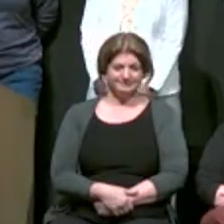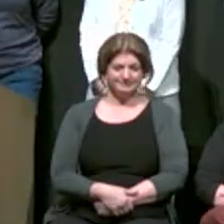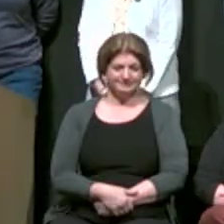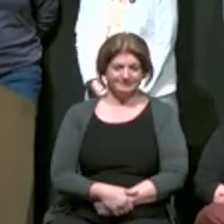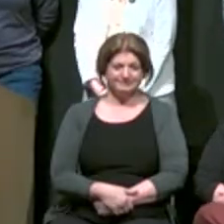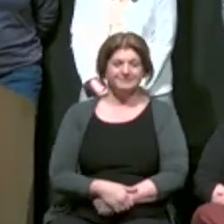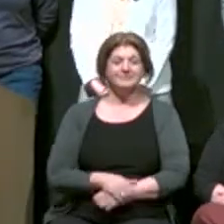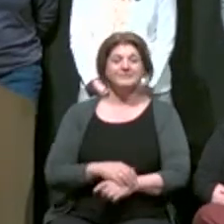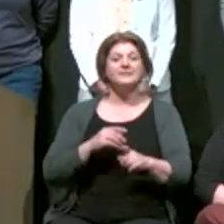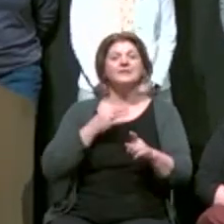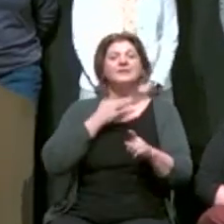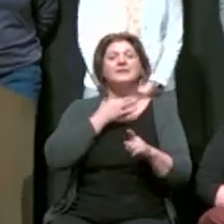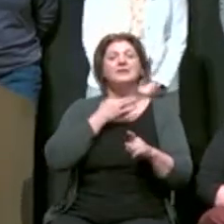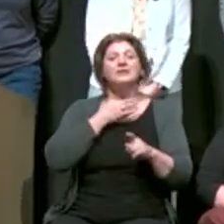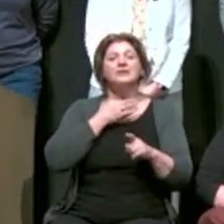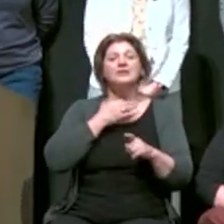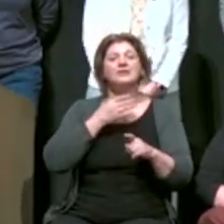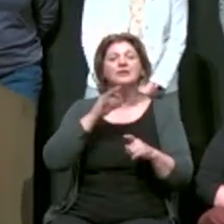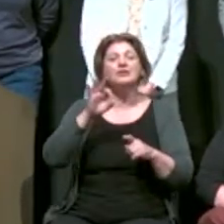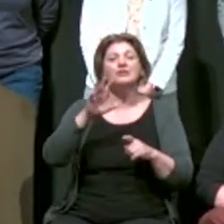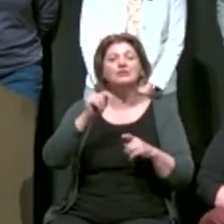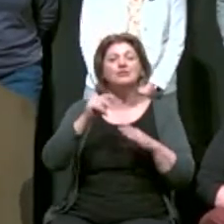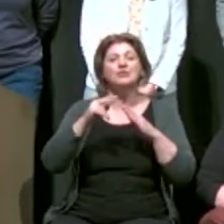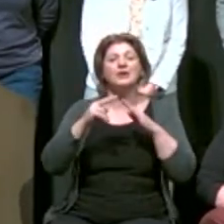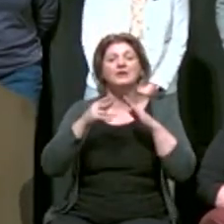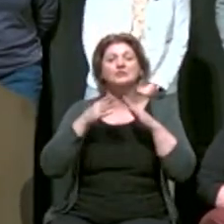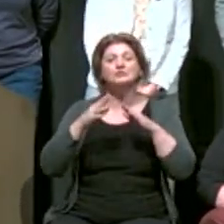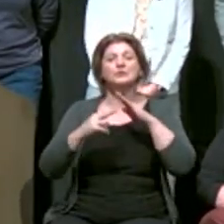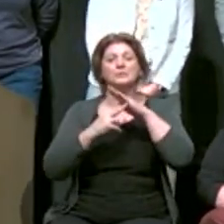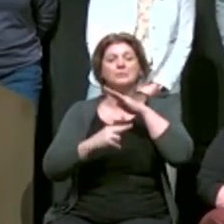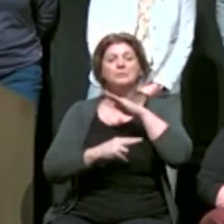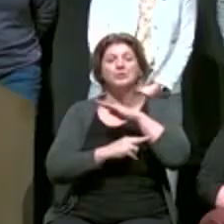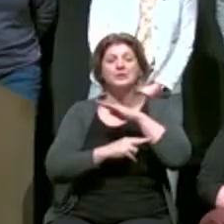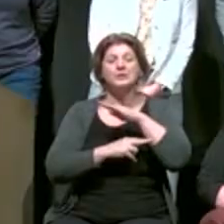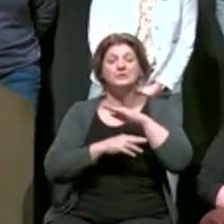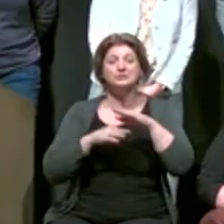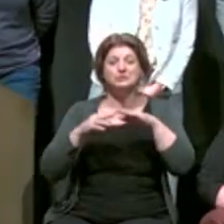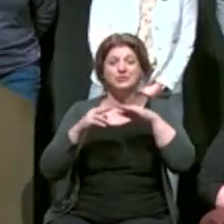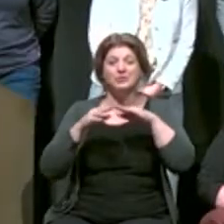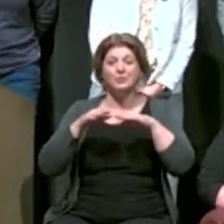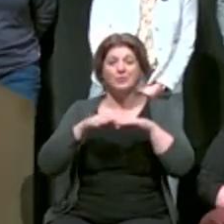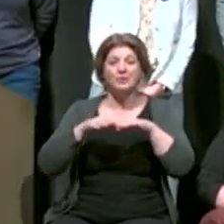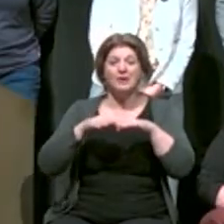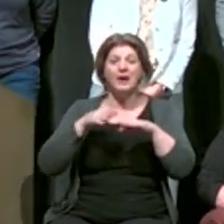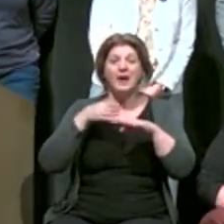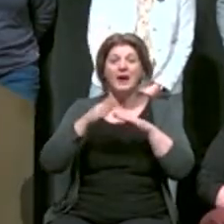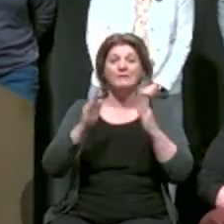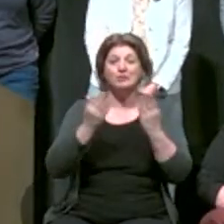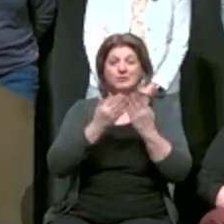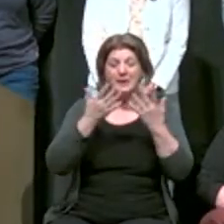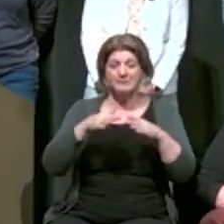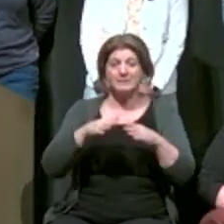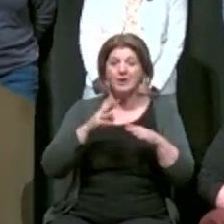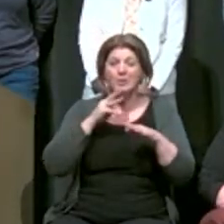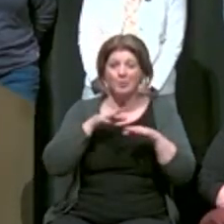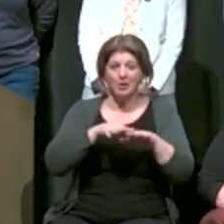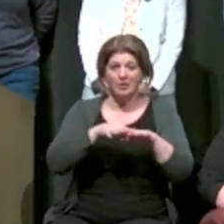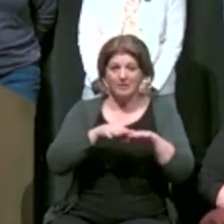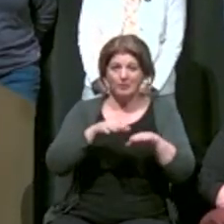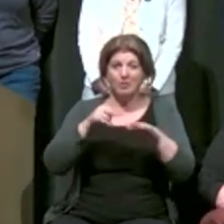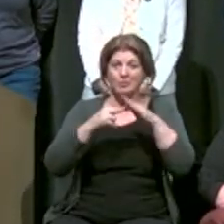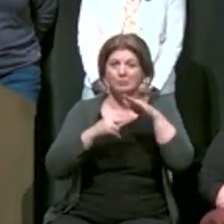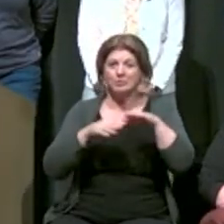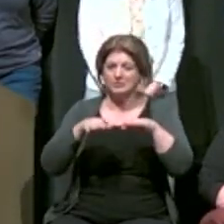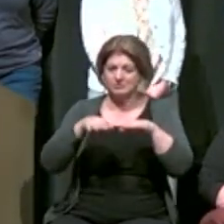How high will the Front Street Bridge be above the new water level after the dam's down?